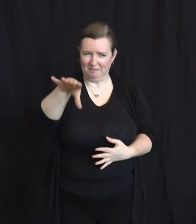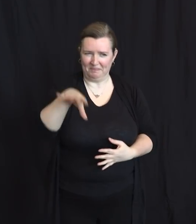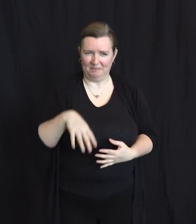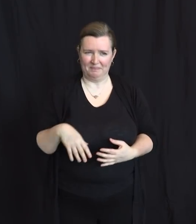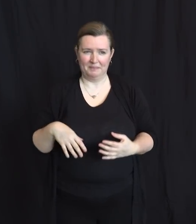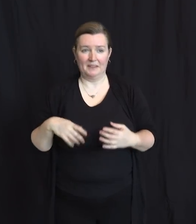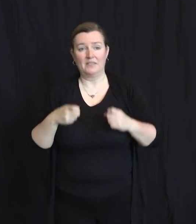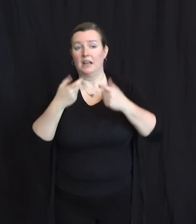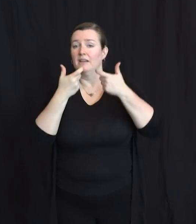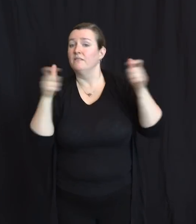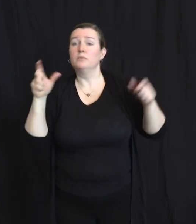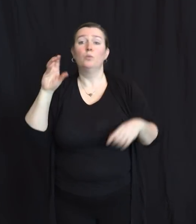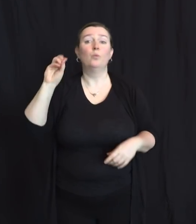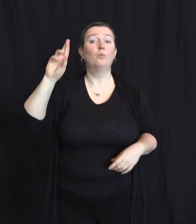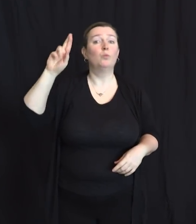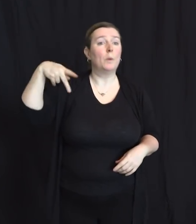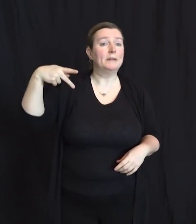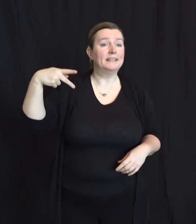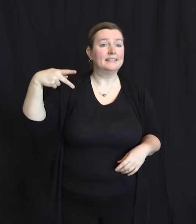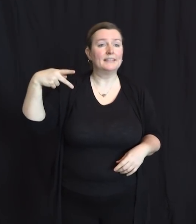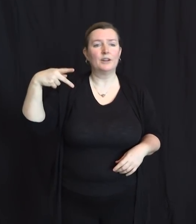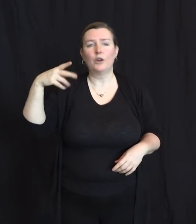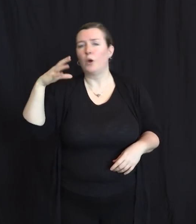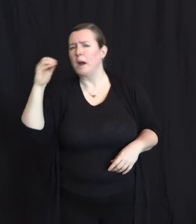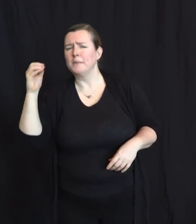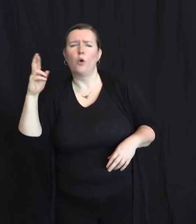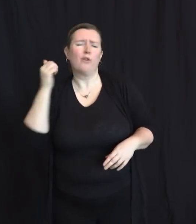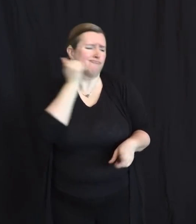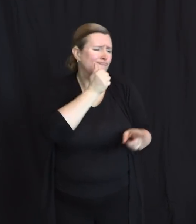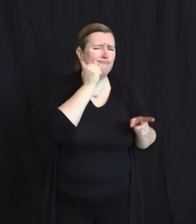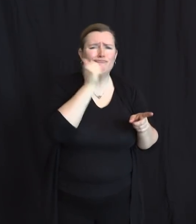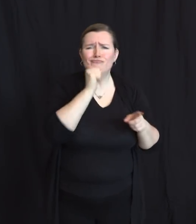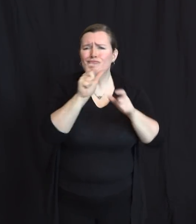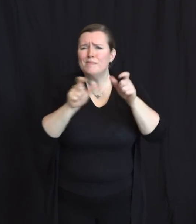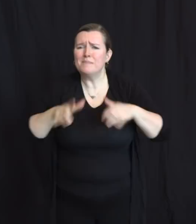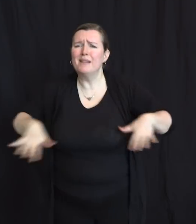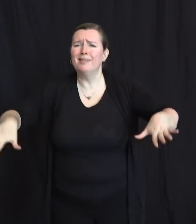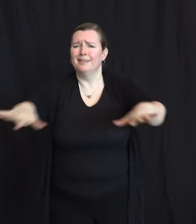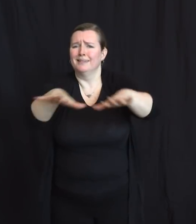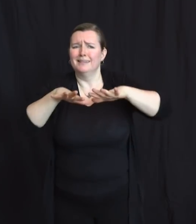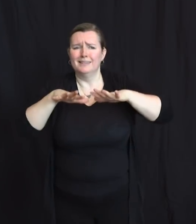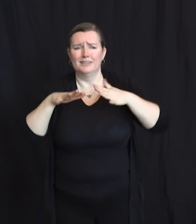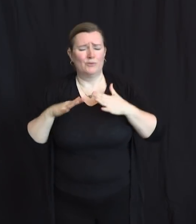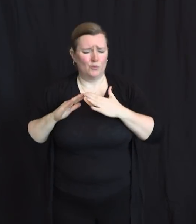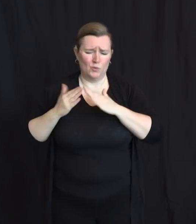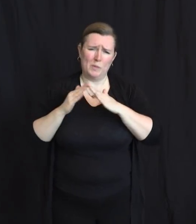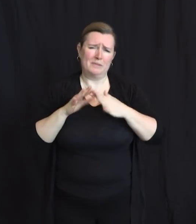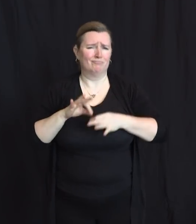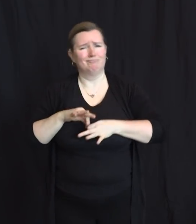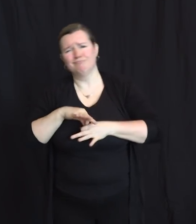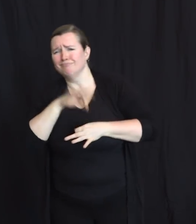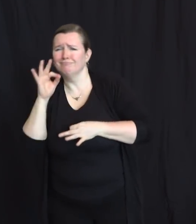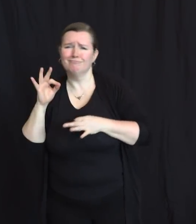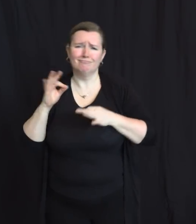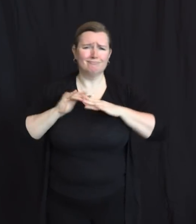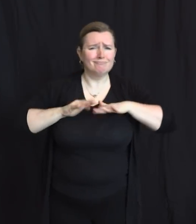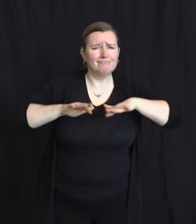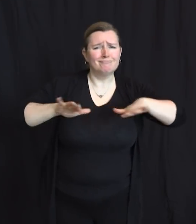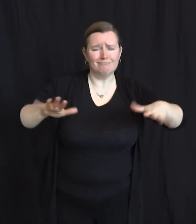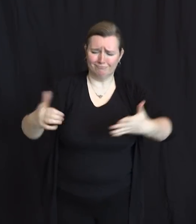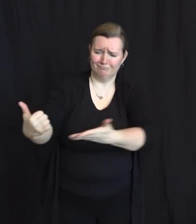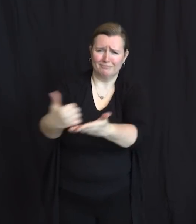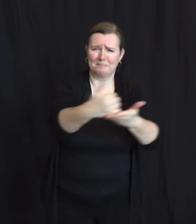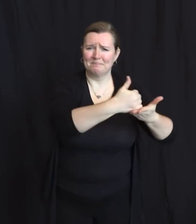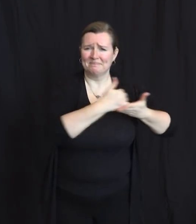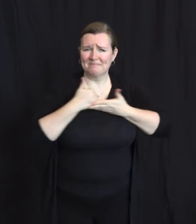citizens or just everyday New Jerseyans. The outpouring of community spirit and support has been critical to